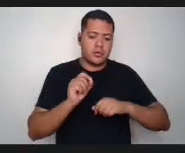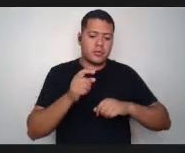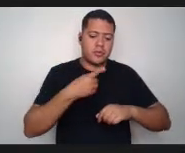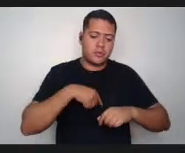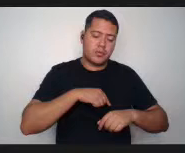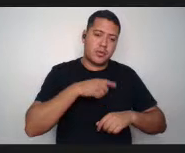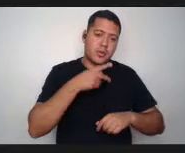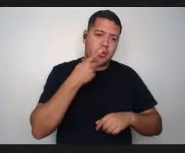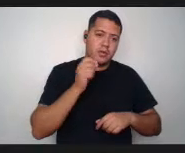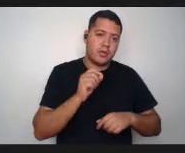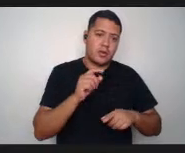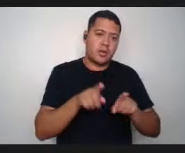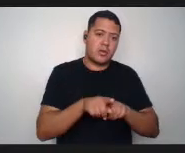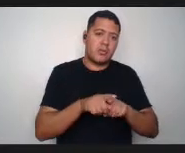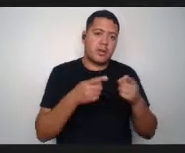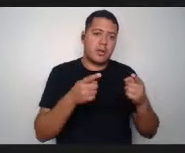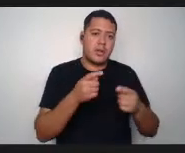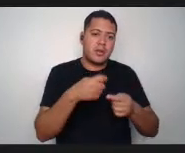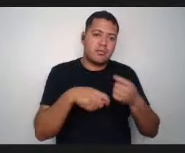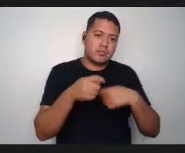look specifically